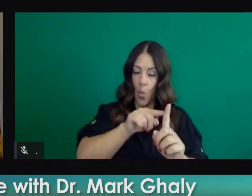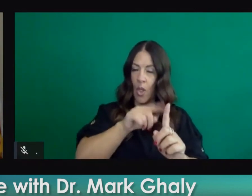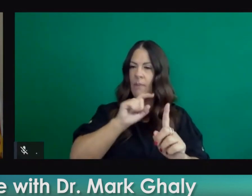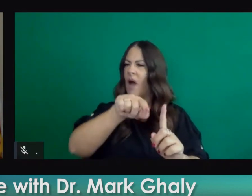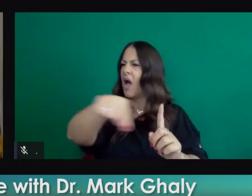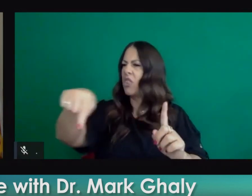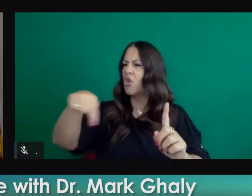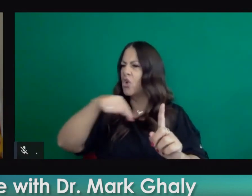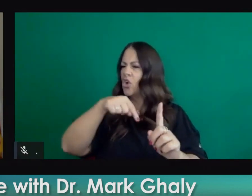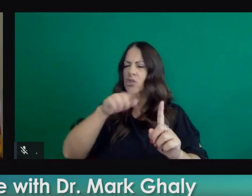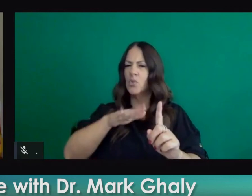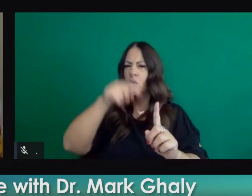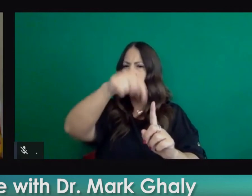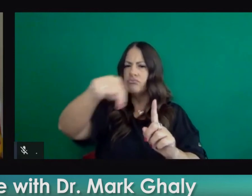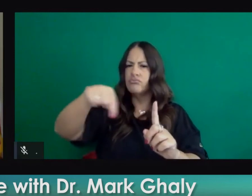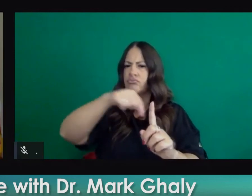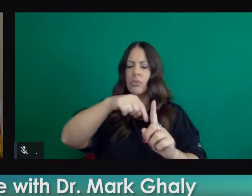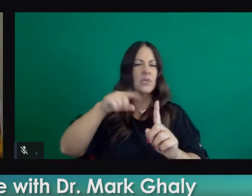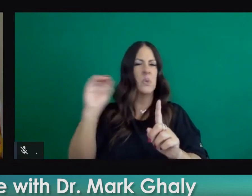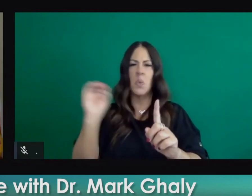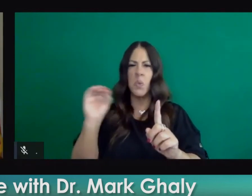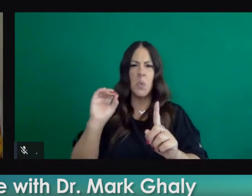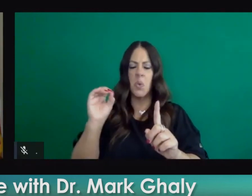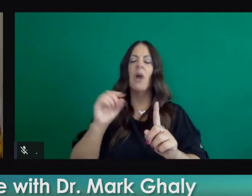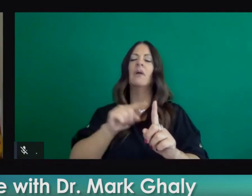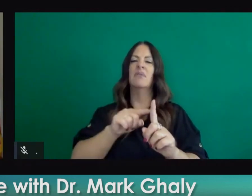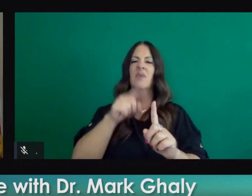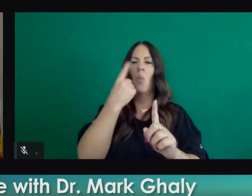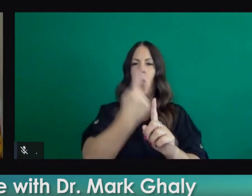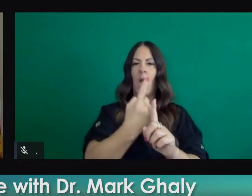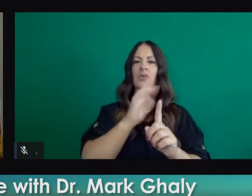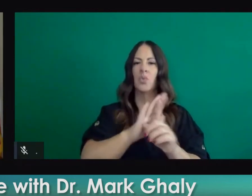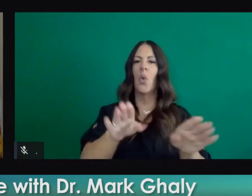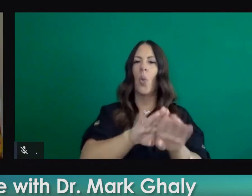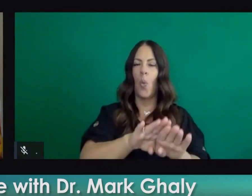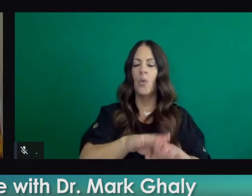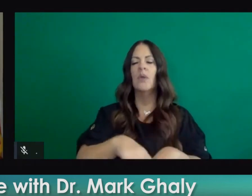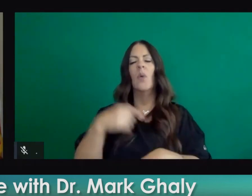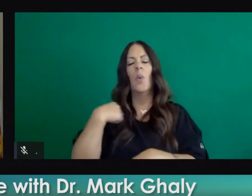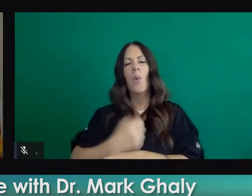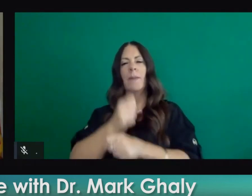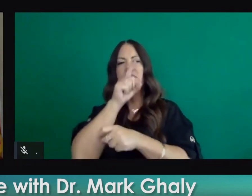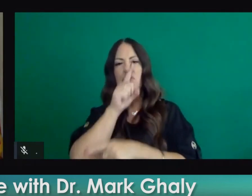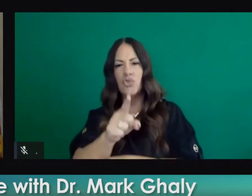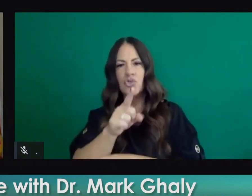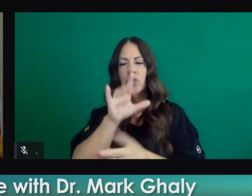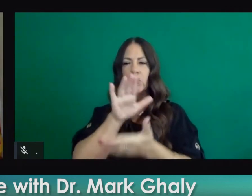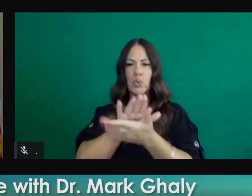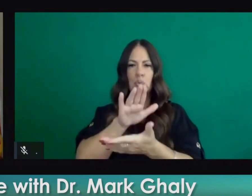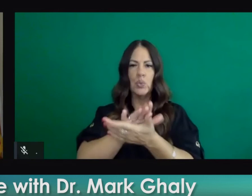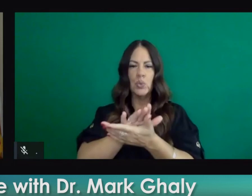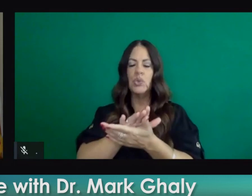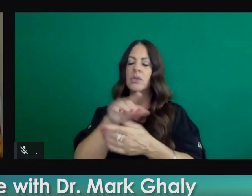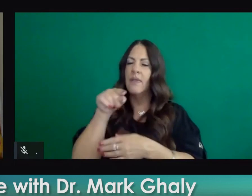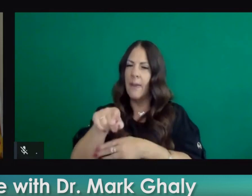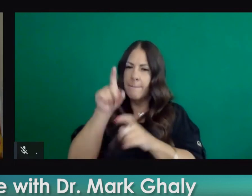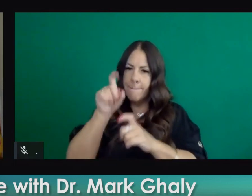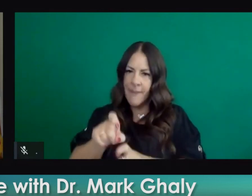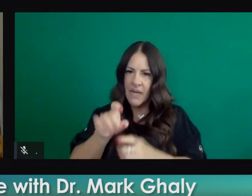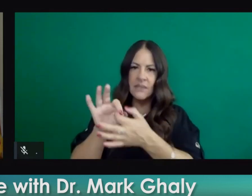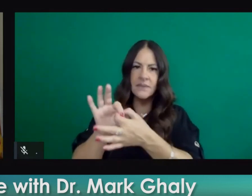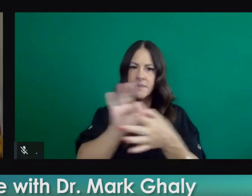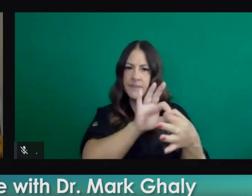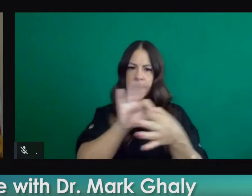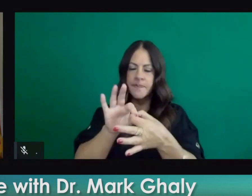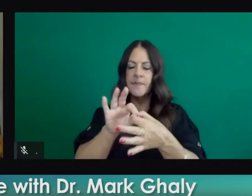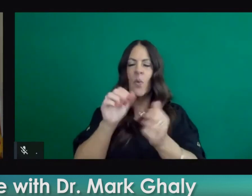districts moving forward differently. So really ensuring that schools are working with their